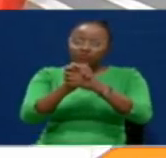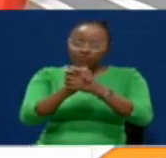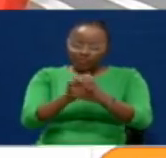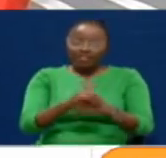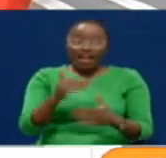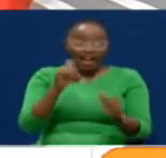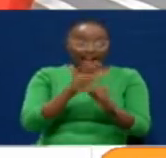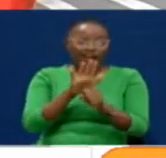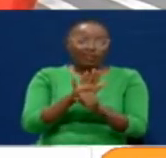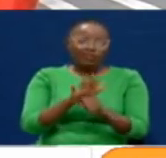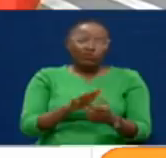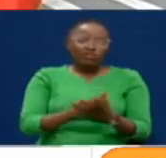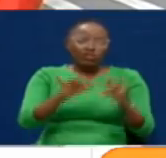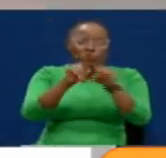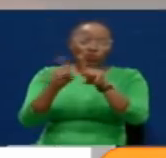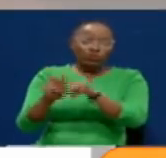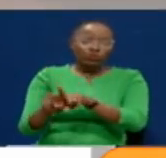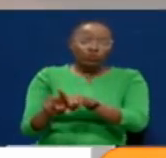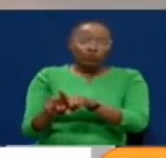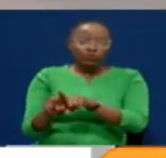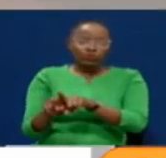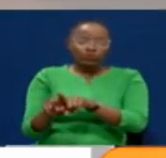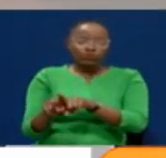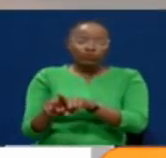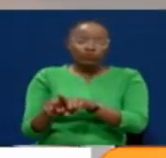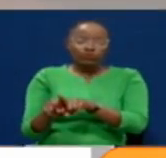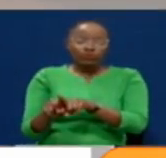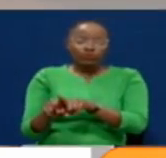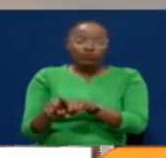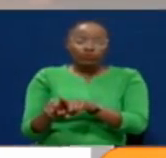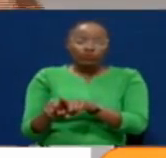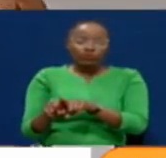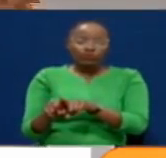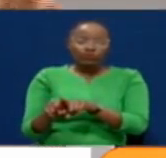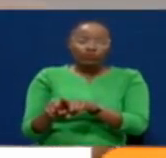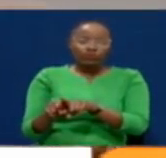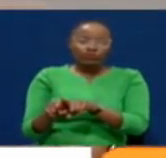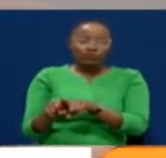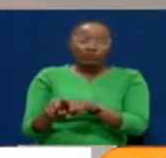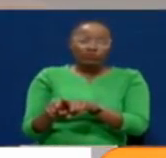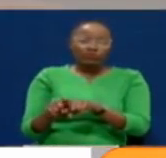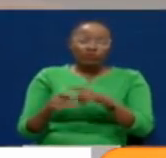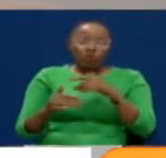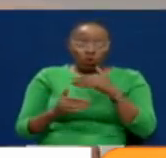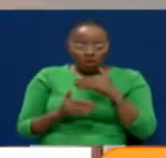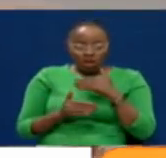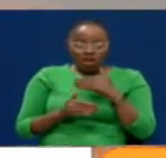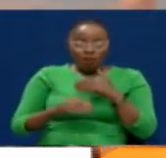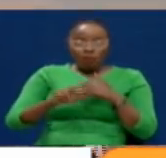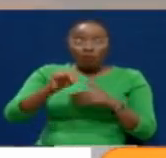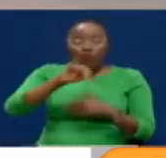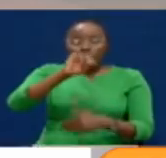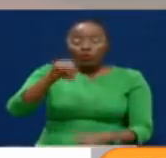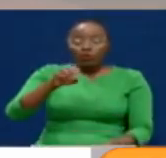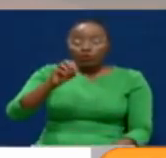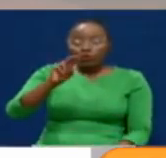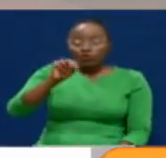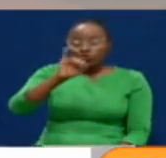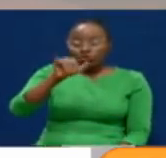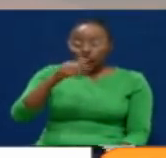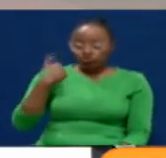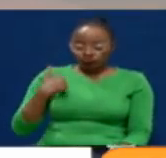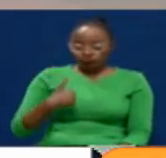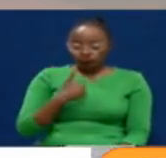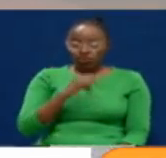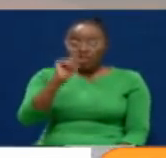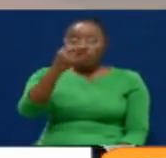You must meet him tomorrow. And also, I tell you, Honorable Njonjo, he was the first man,